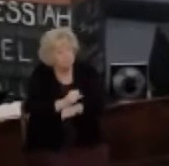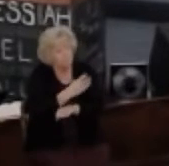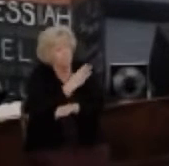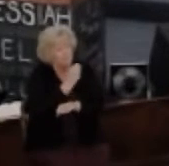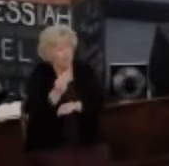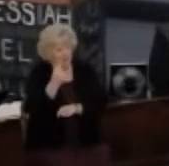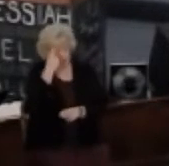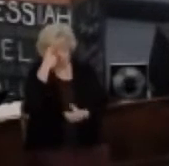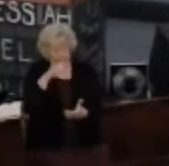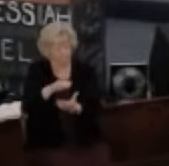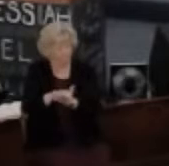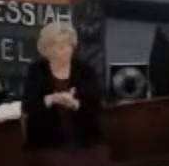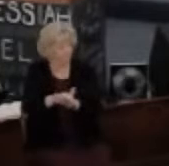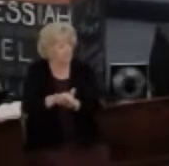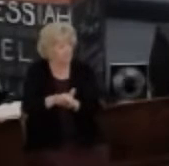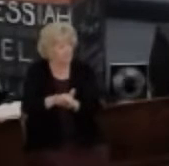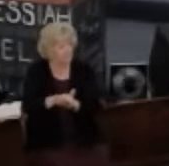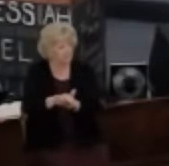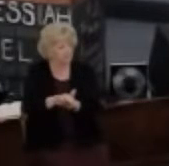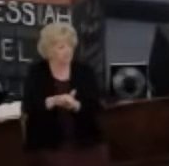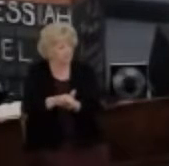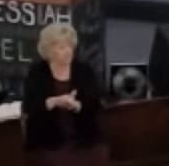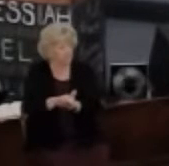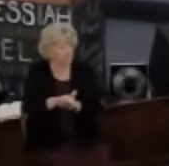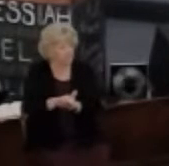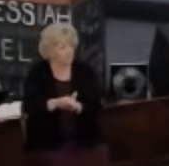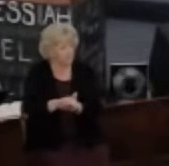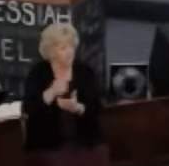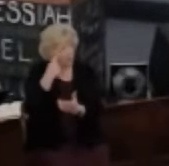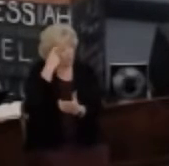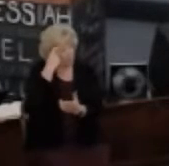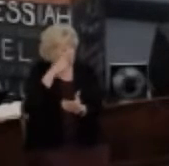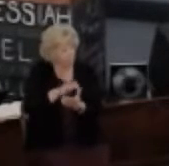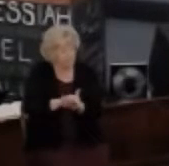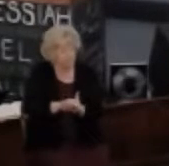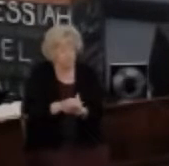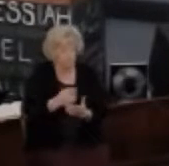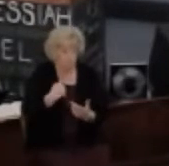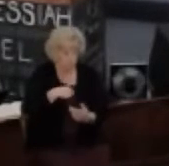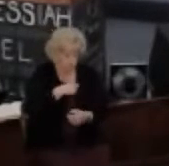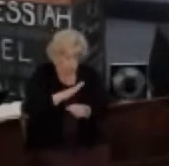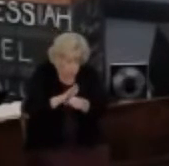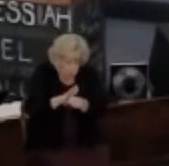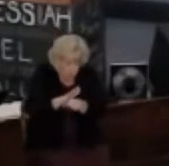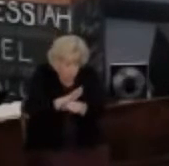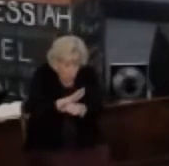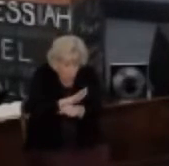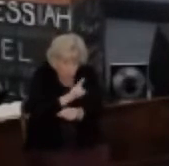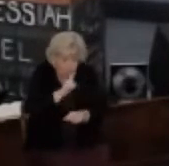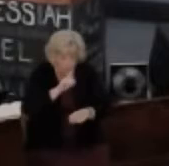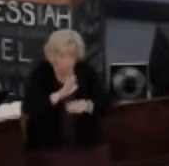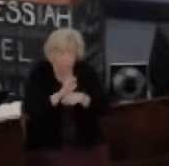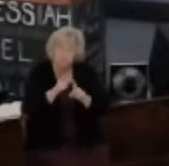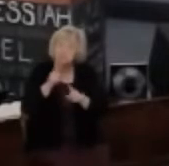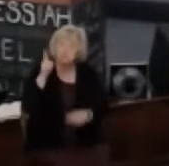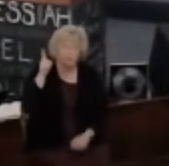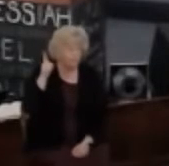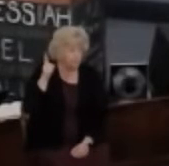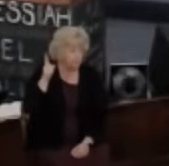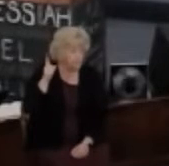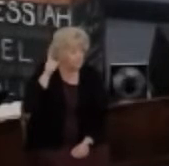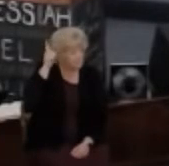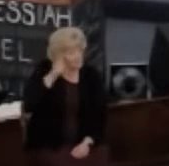creed. Are we totally committed to Jesus? Is he